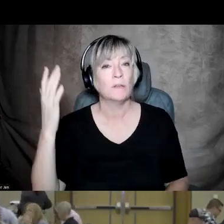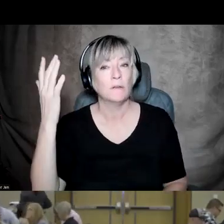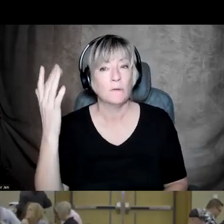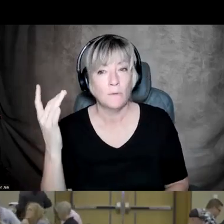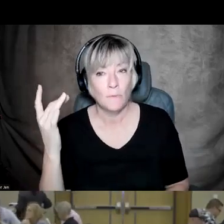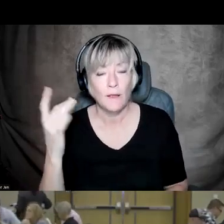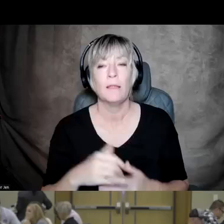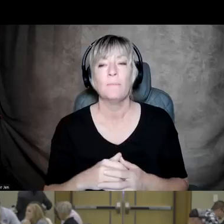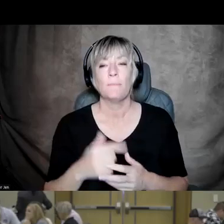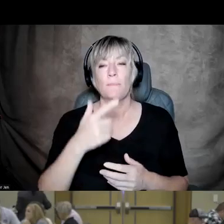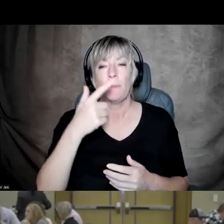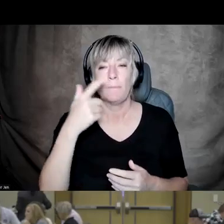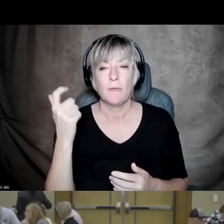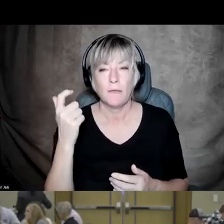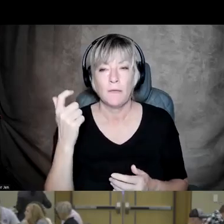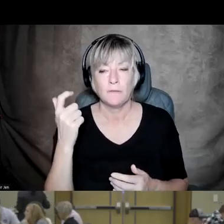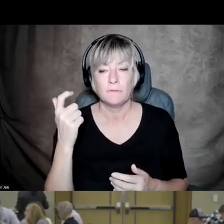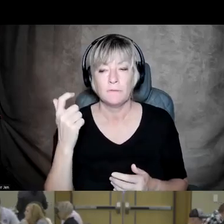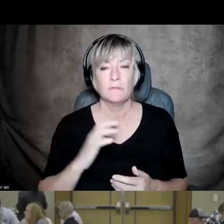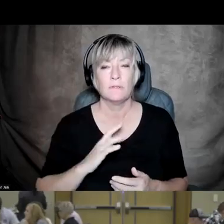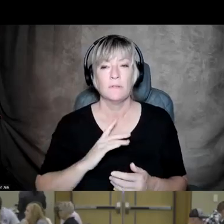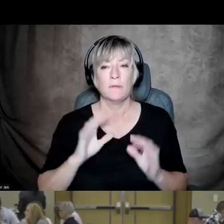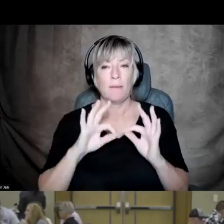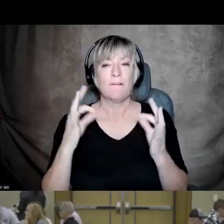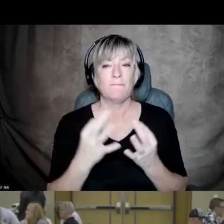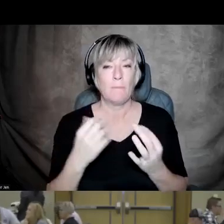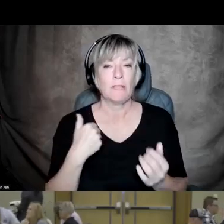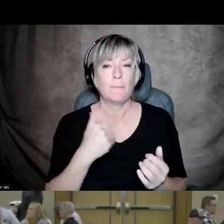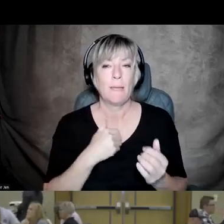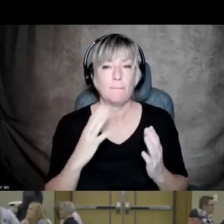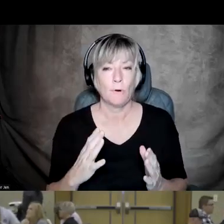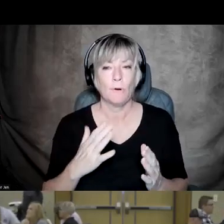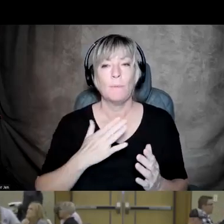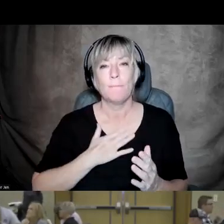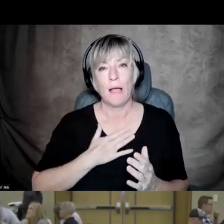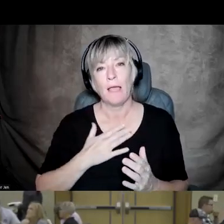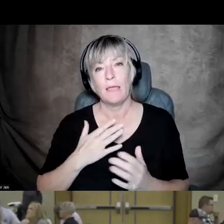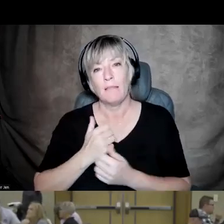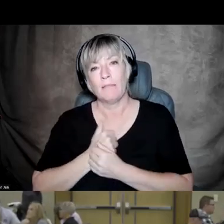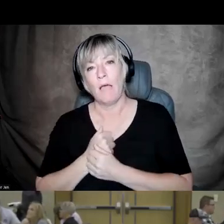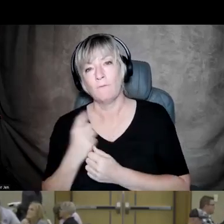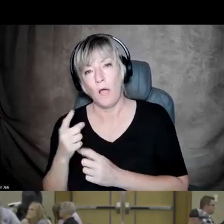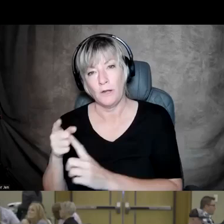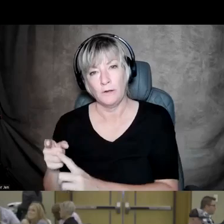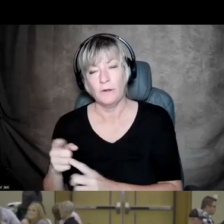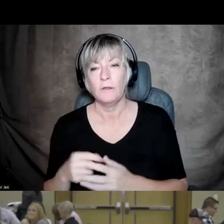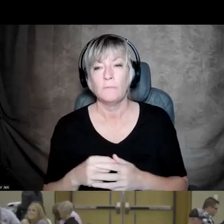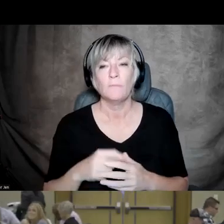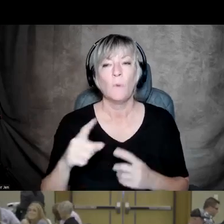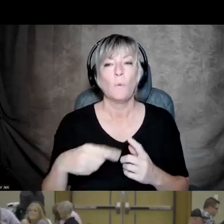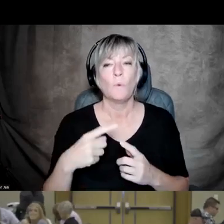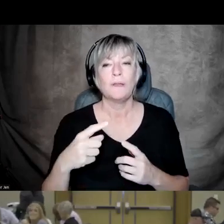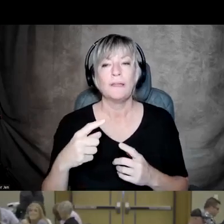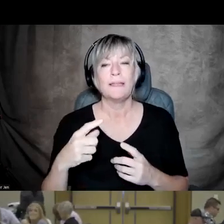so happy? Because I'm a family member. Also, I have my loved one, right? When we call, it's